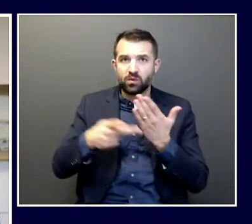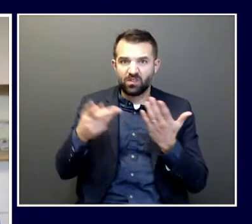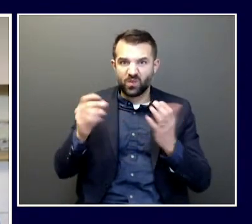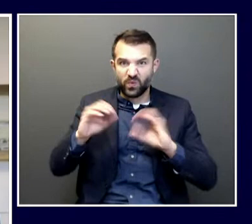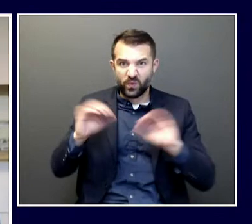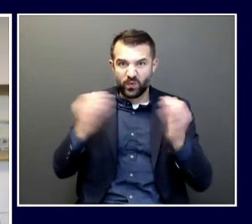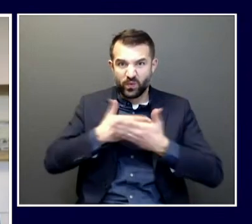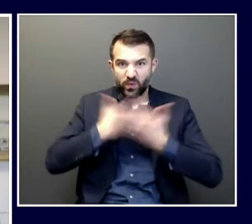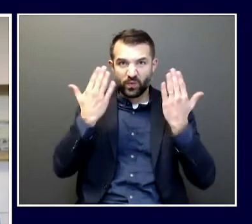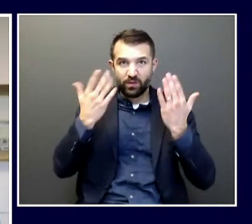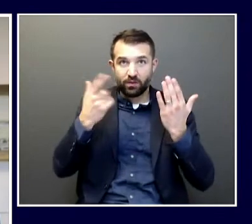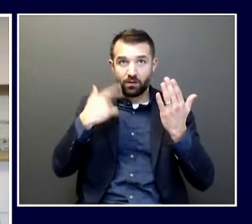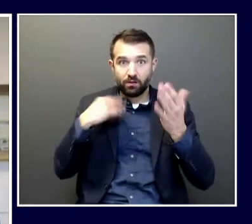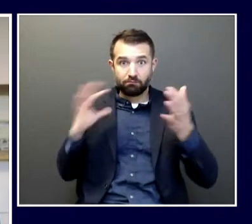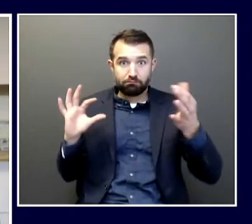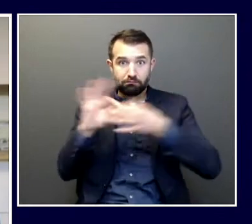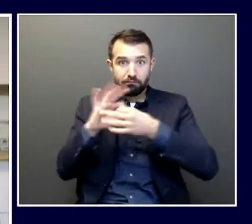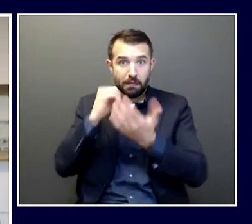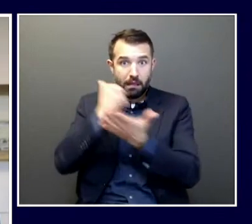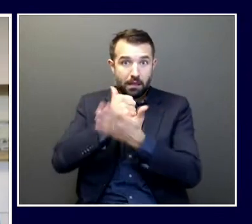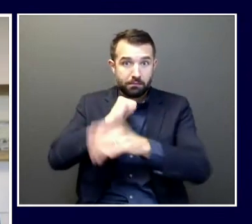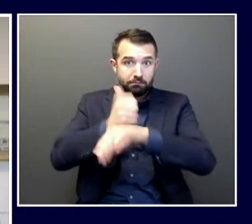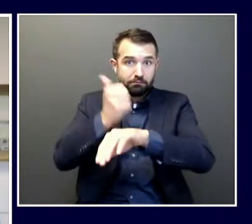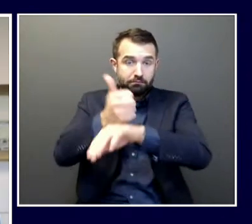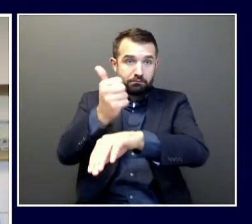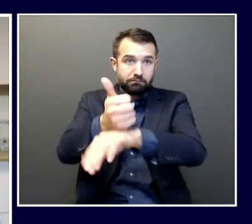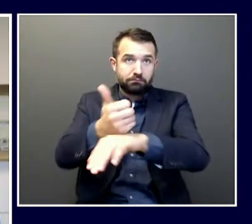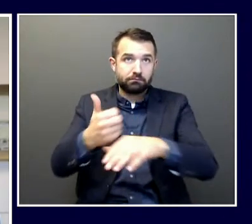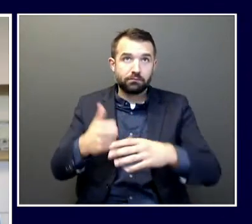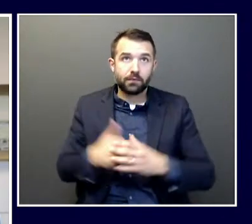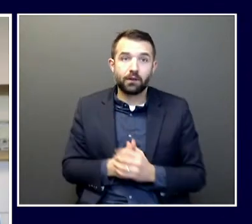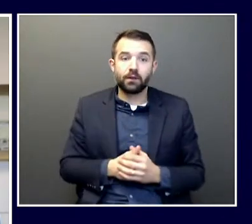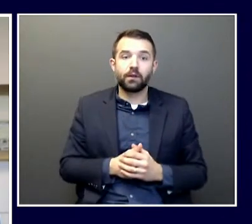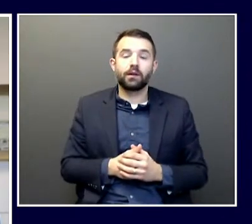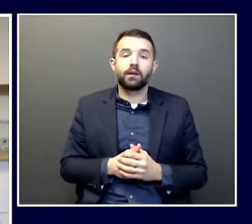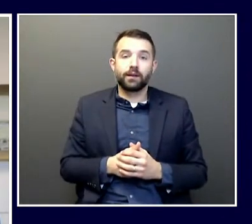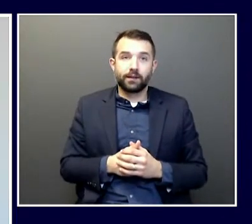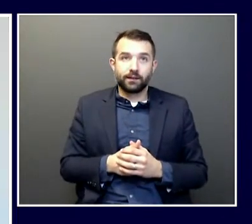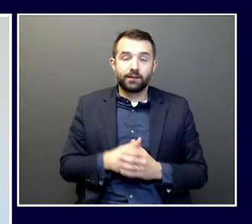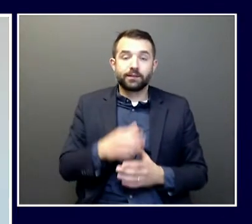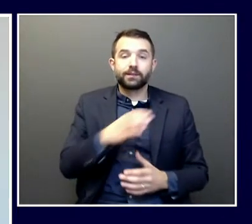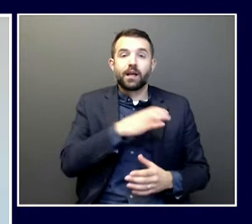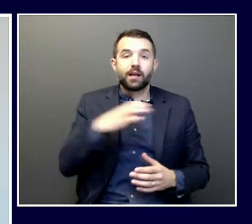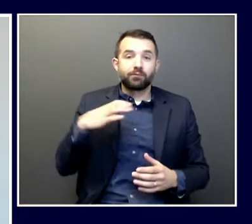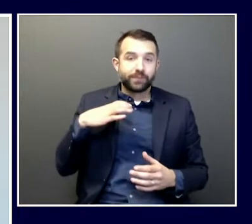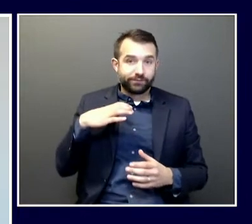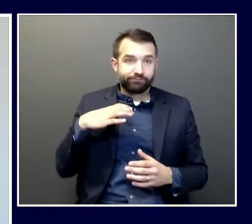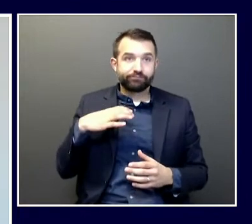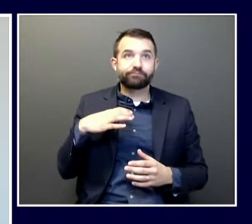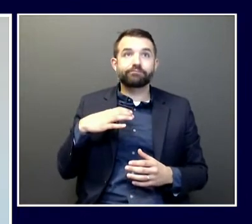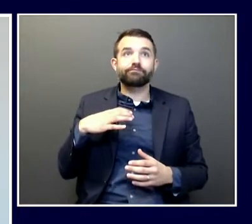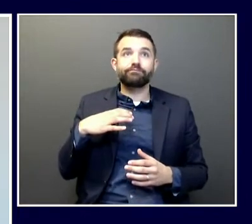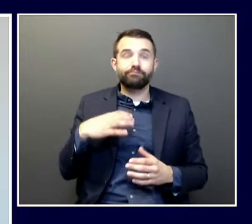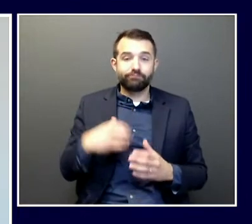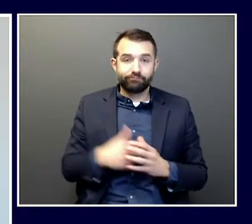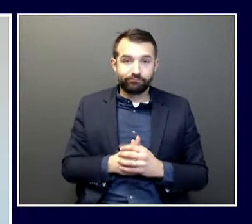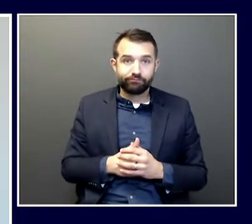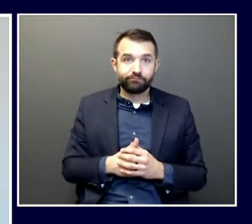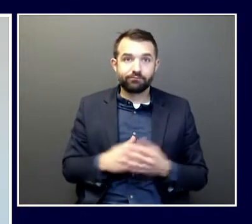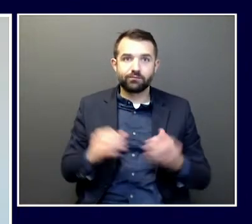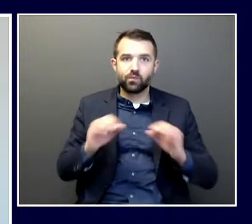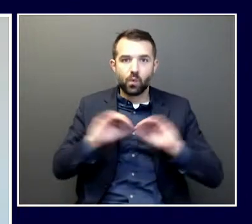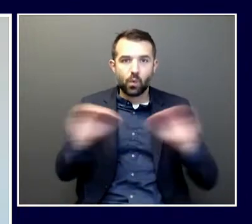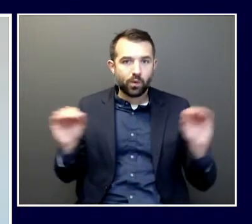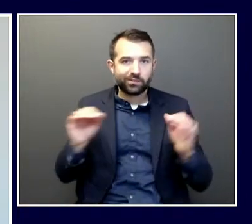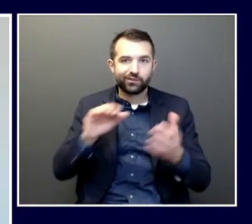was, go ahead, Commissioner. Yeah, I'm not aware of any school that has had serious problems. We do have technical